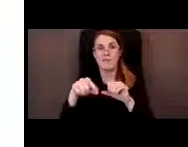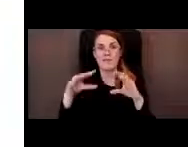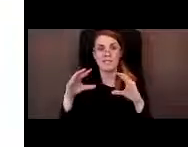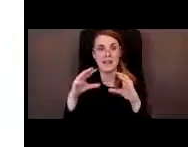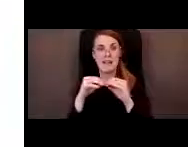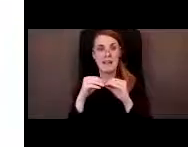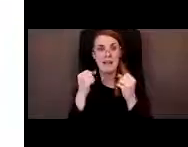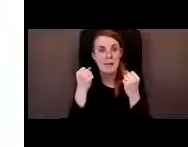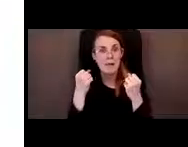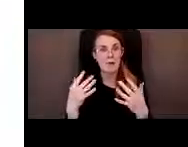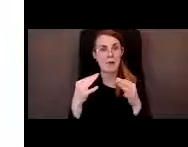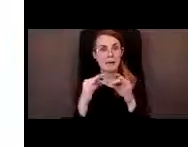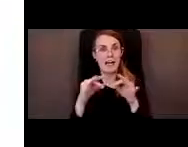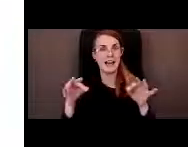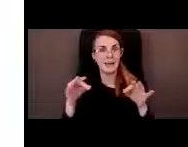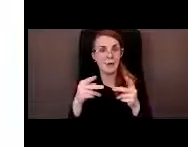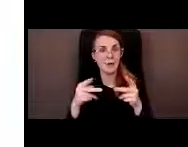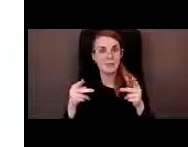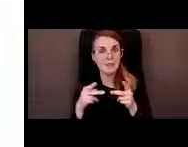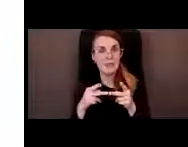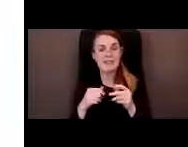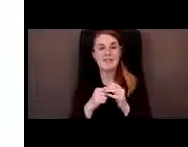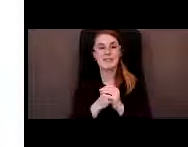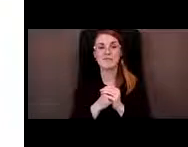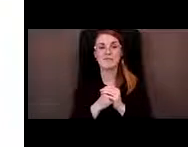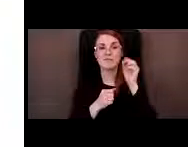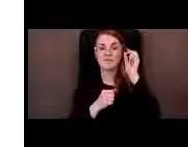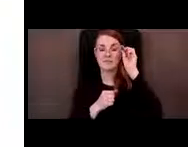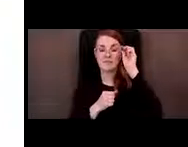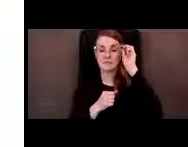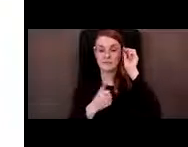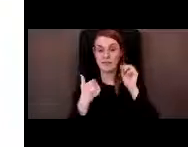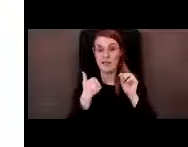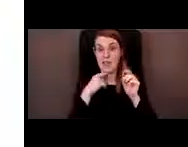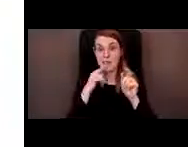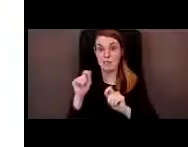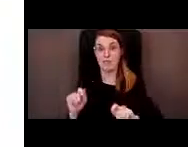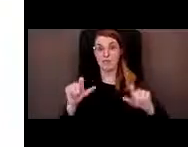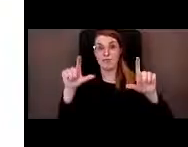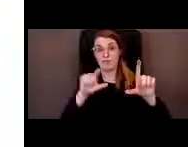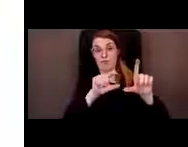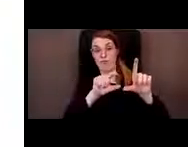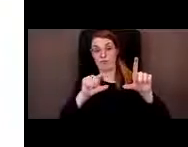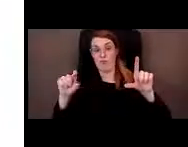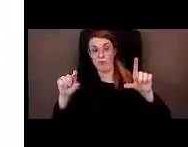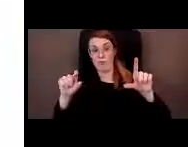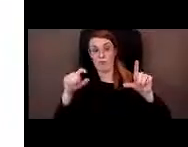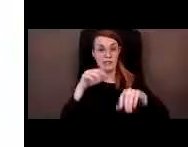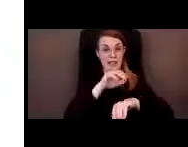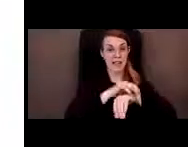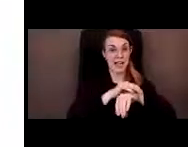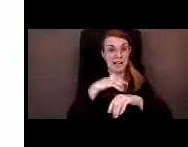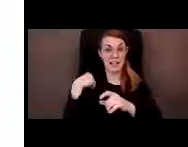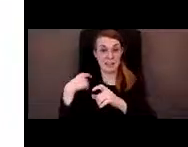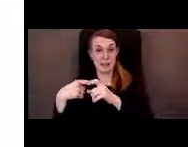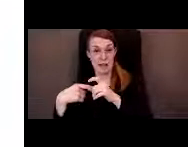multilingual space. If there is a Spanish-English interpretation available, so if